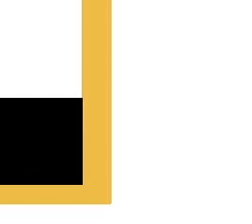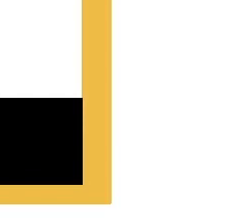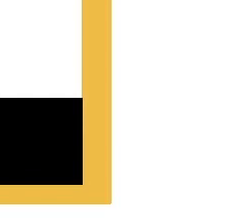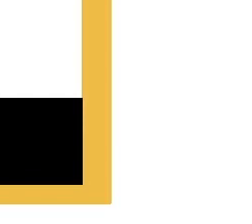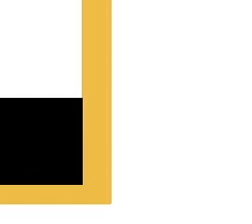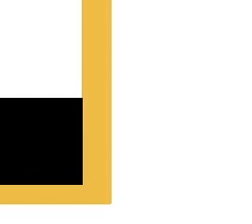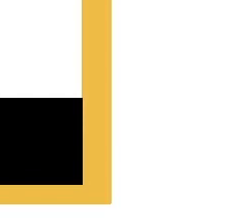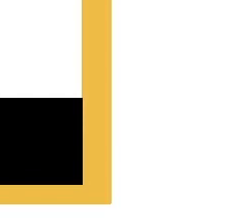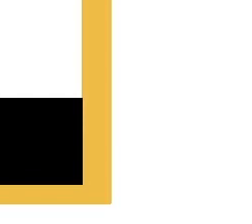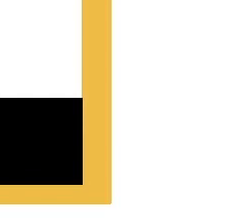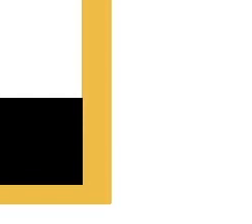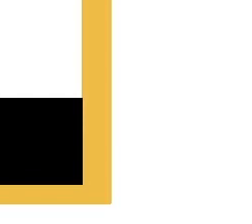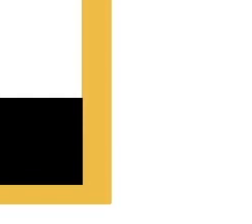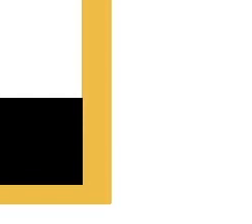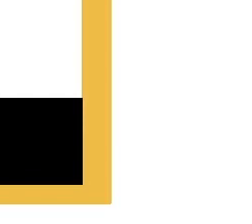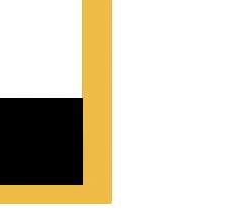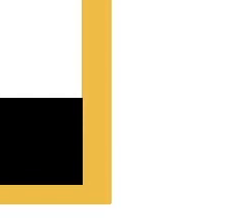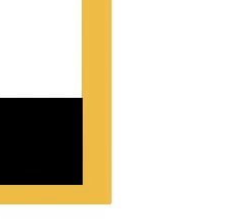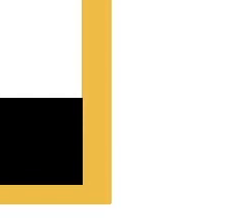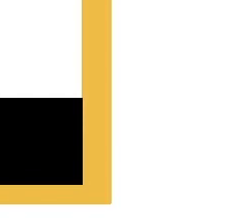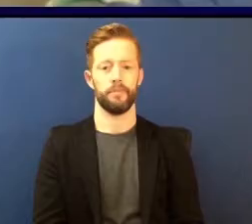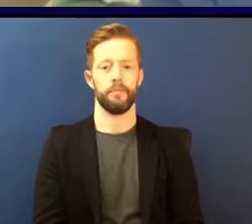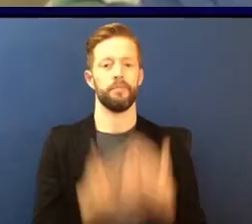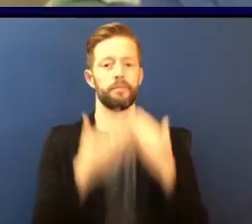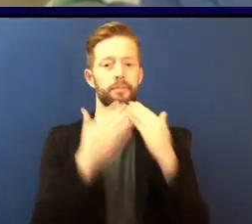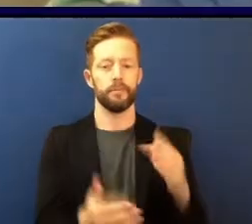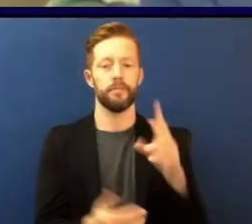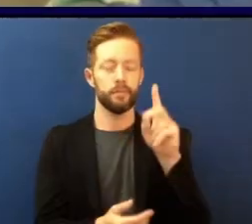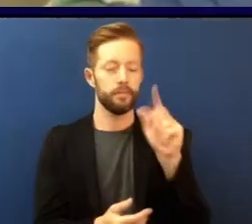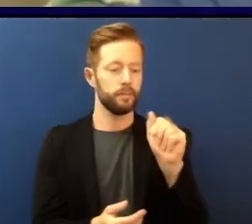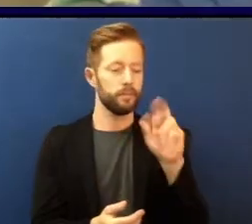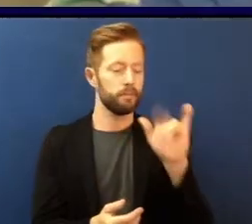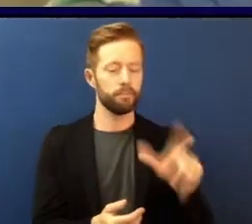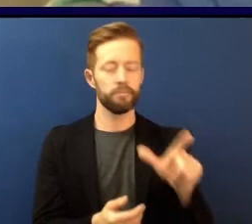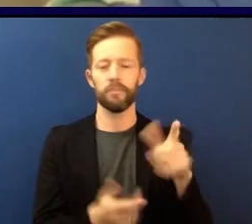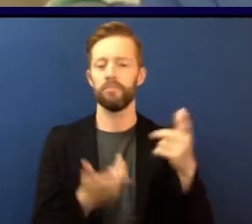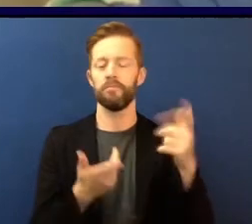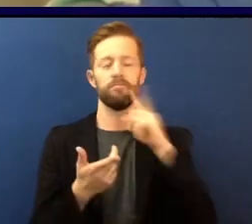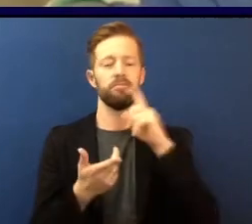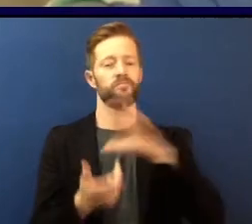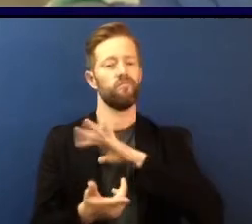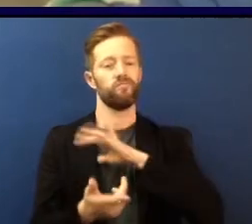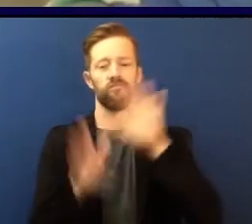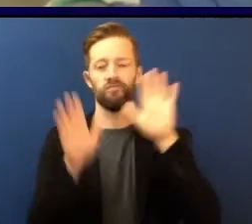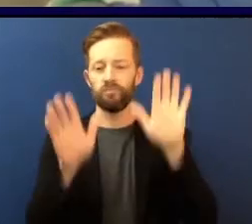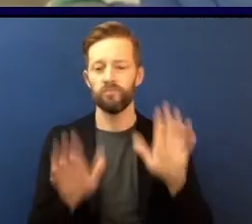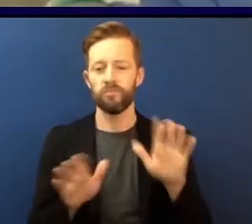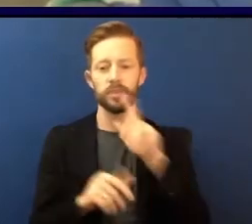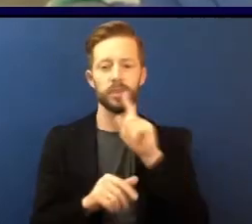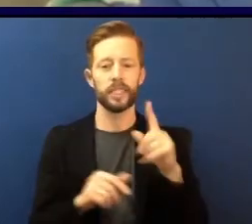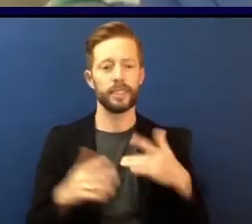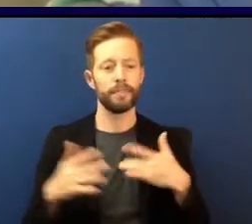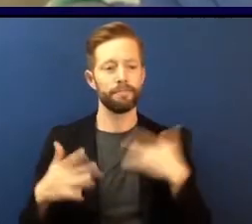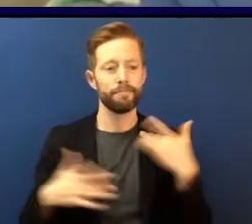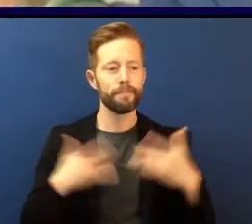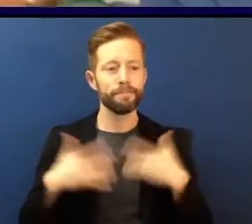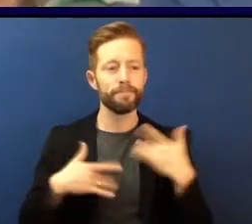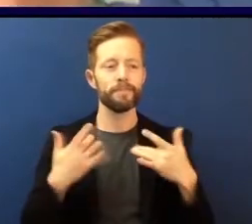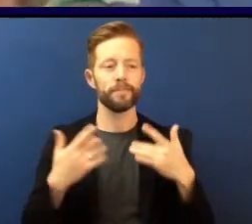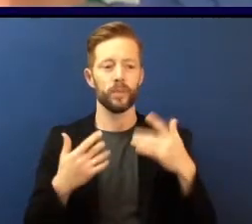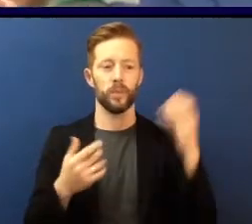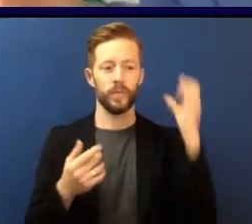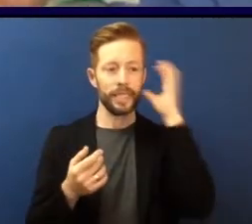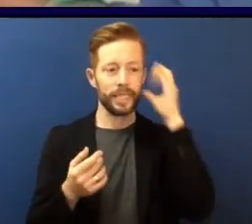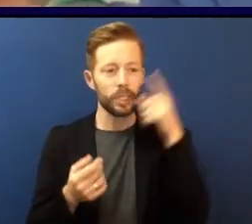Julie Sarama are the moderators. Thanks so much, Daryl. That was, as usual, just great. It was